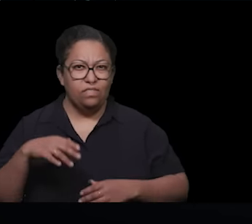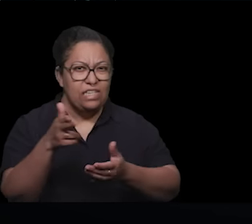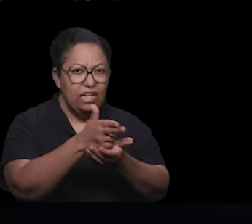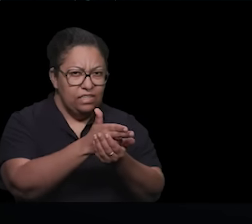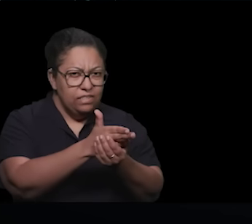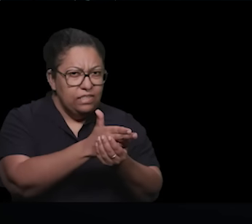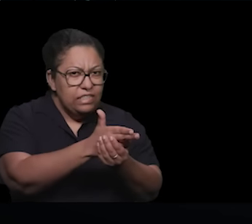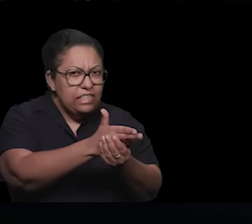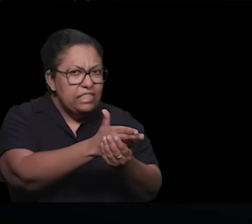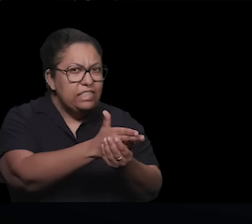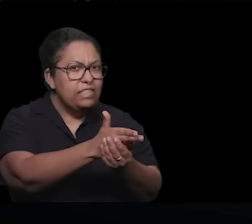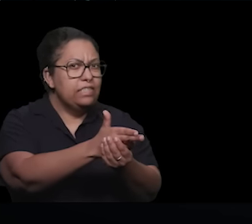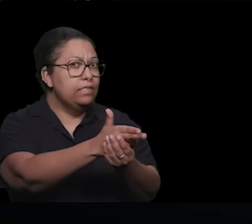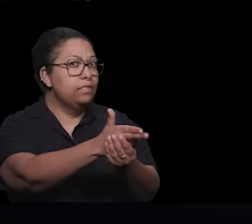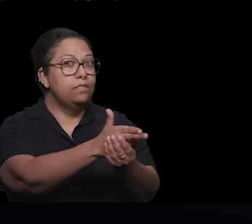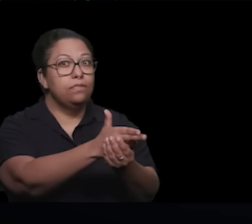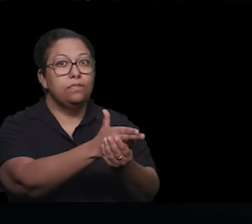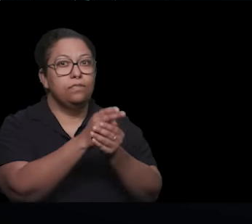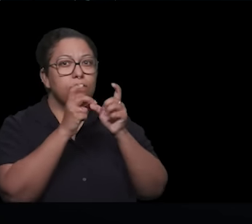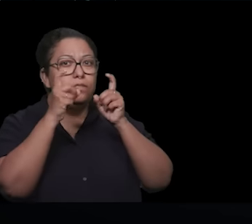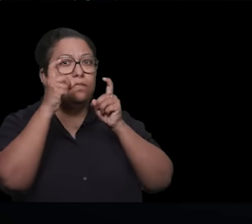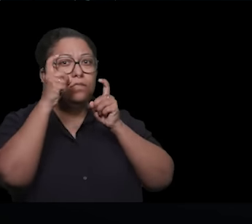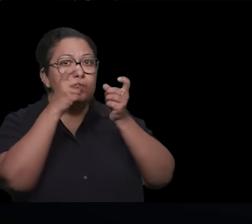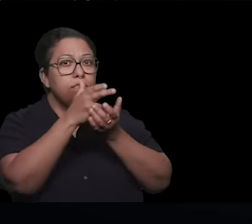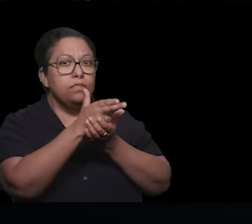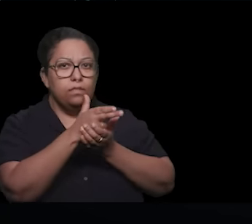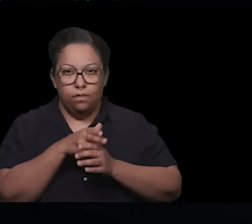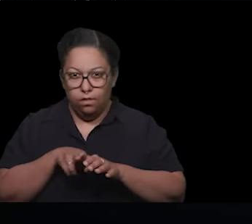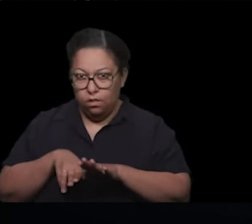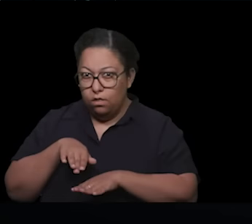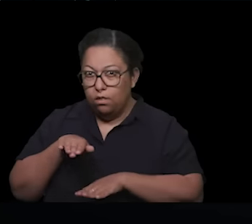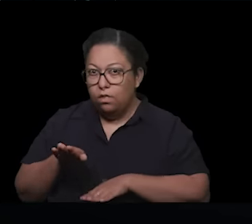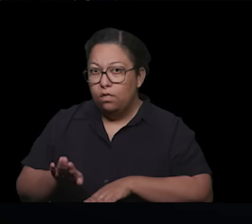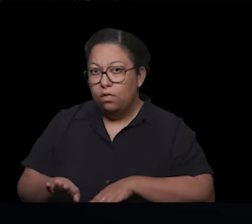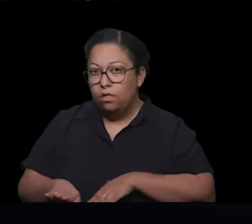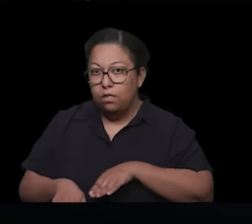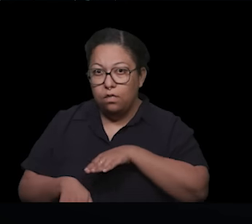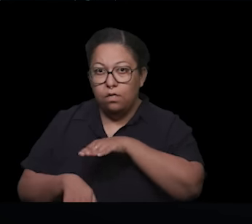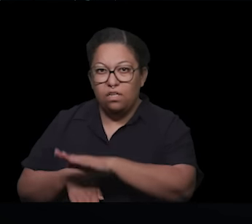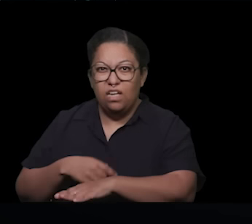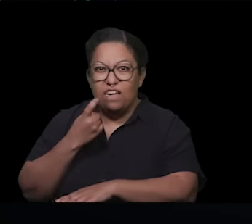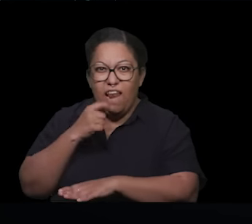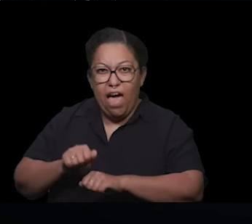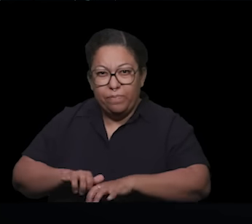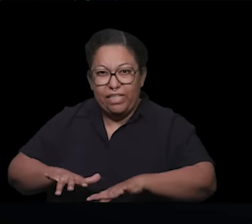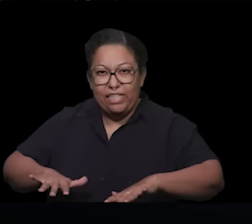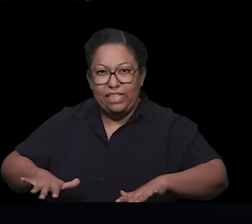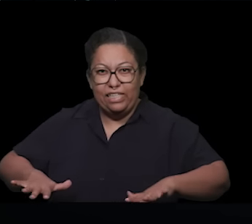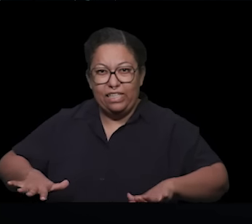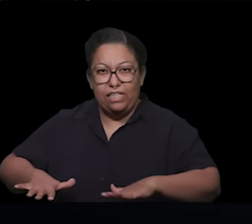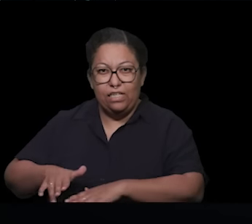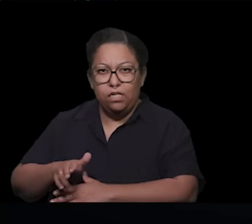She grips the revolver with both hands, aiming ahead. He slowly steps toward her along the glass-strewn floor.